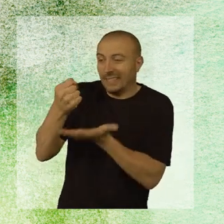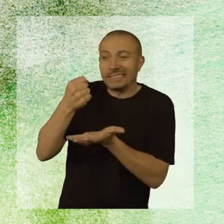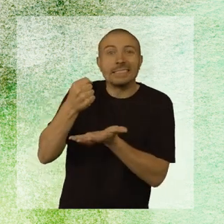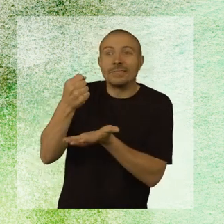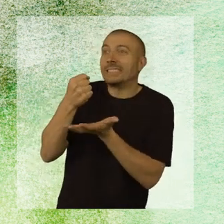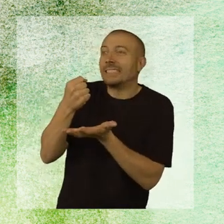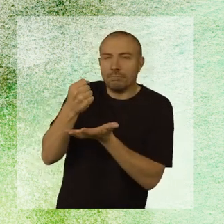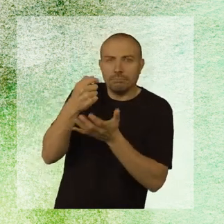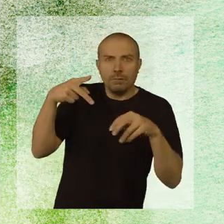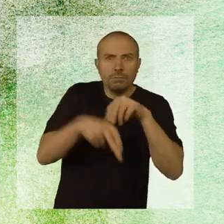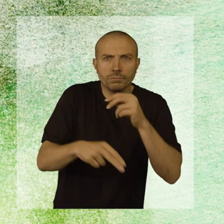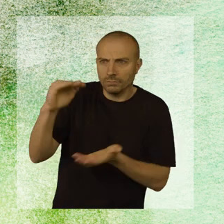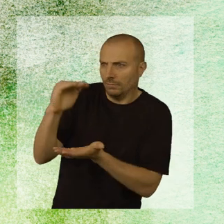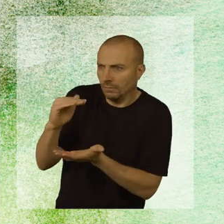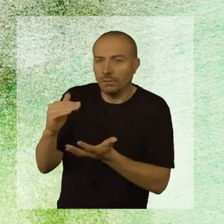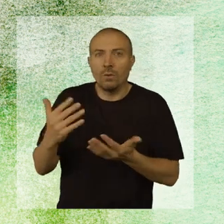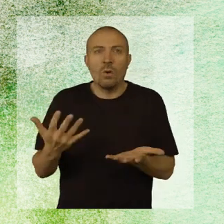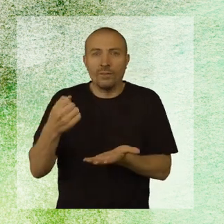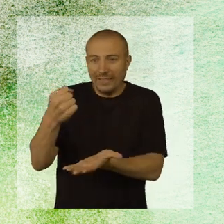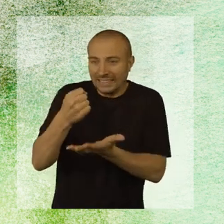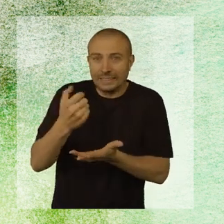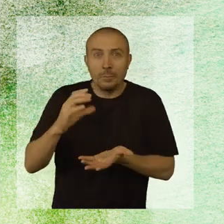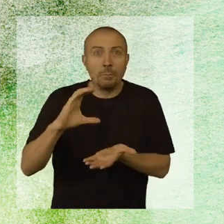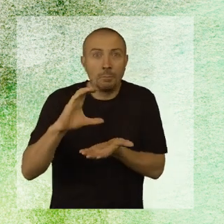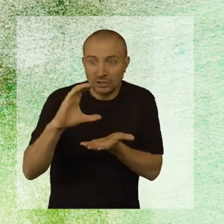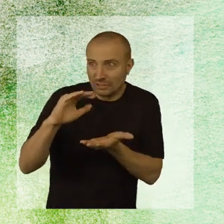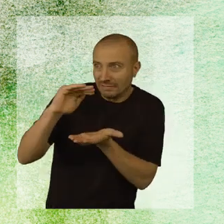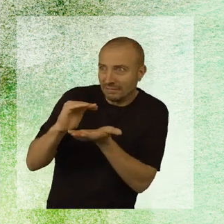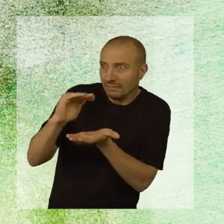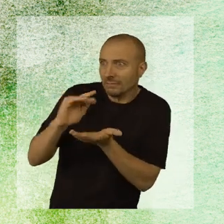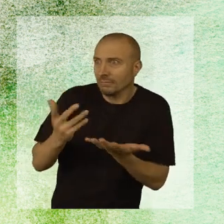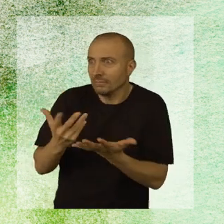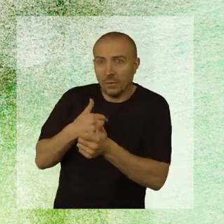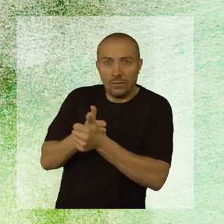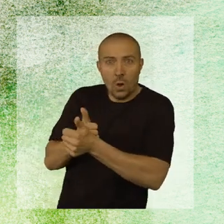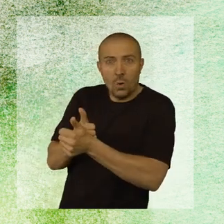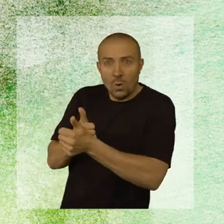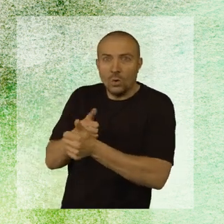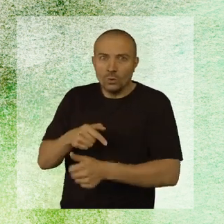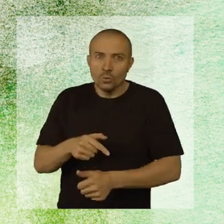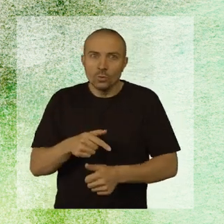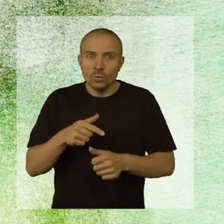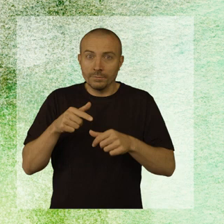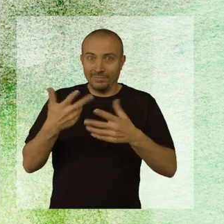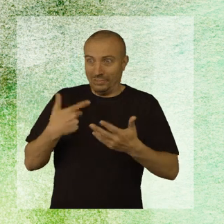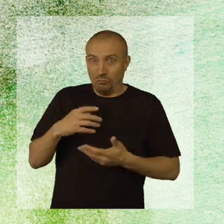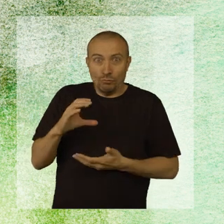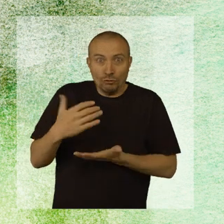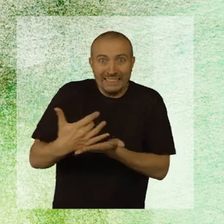always threatened by funding and funding cuts, funding